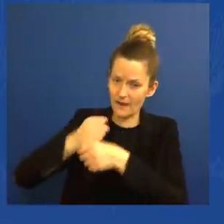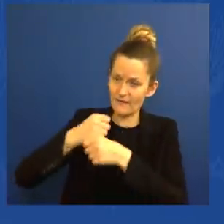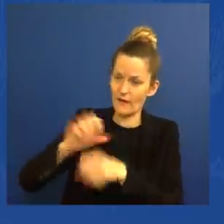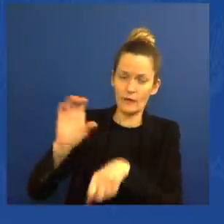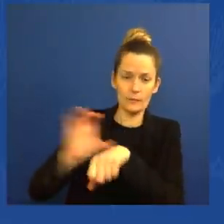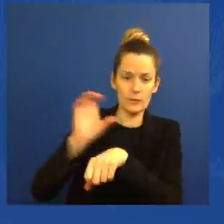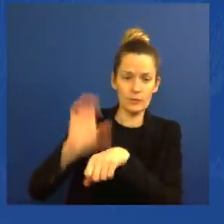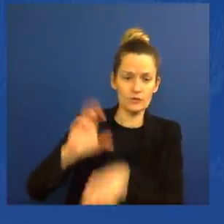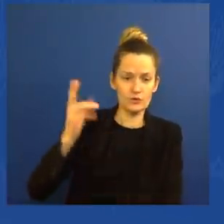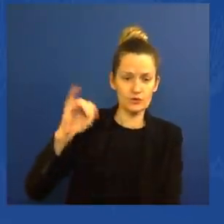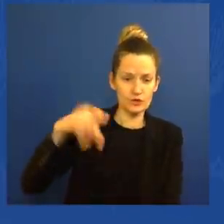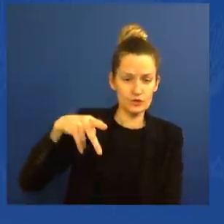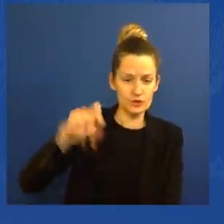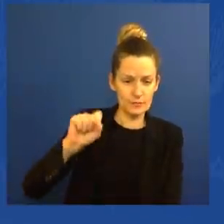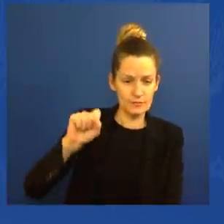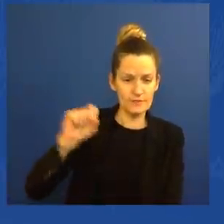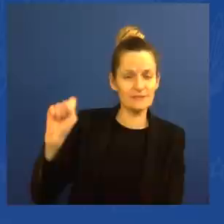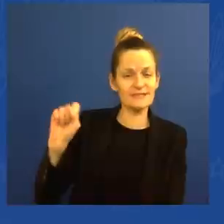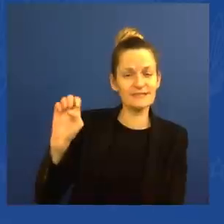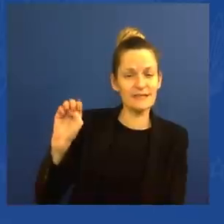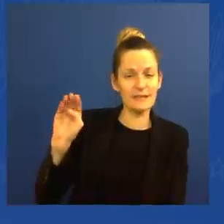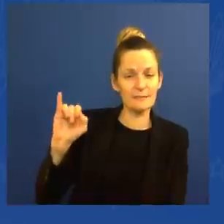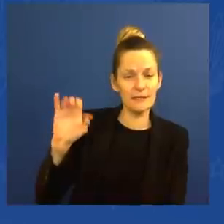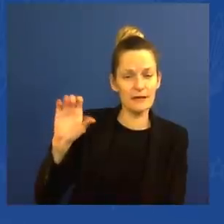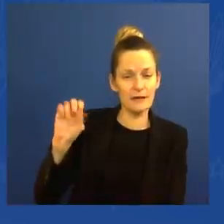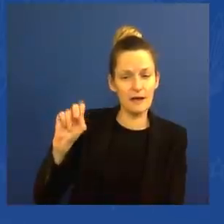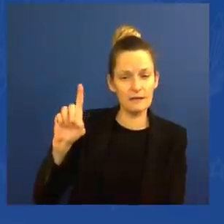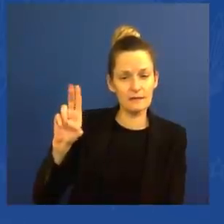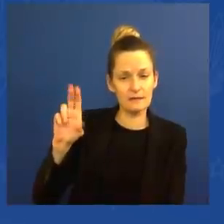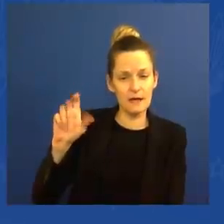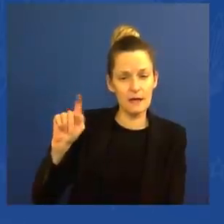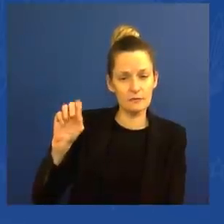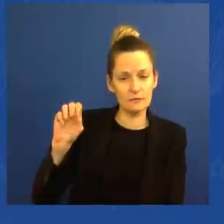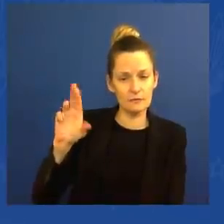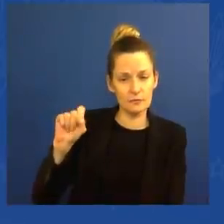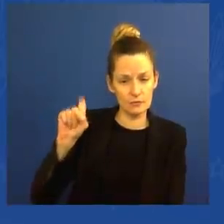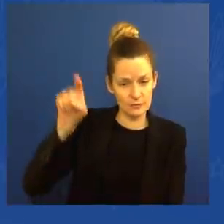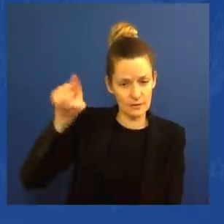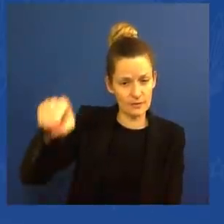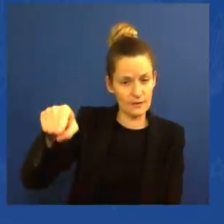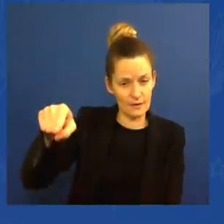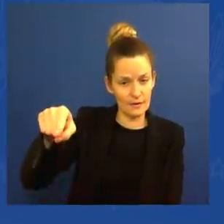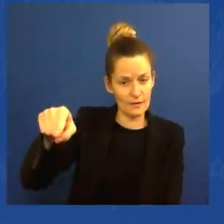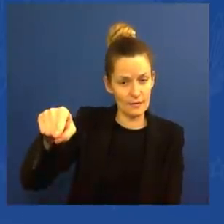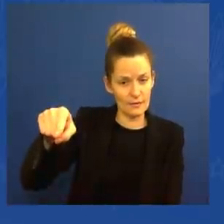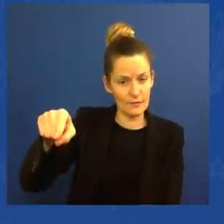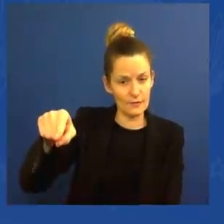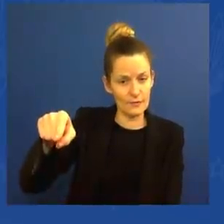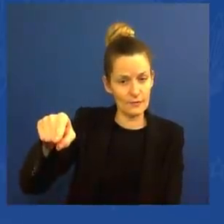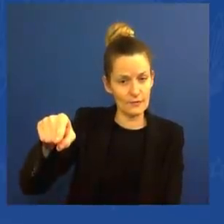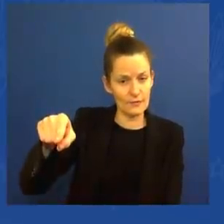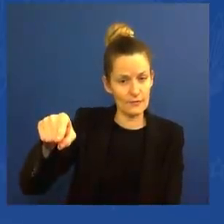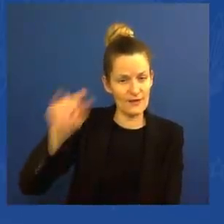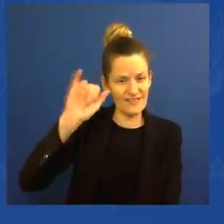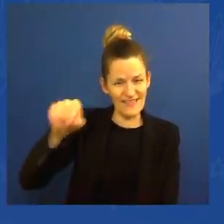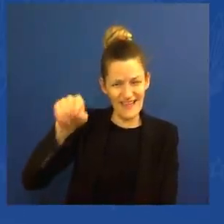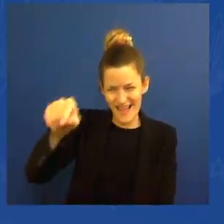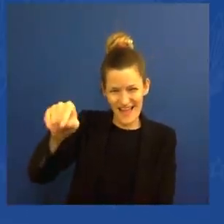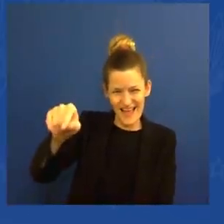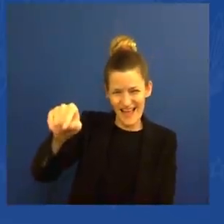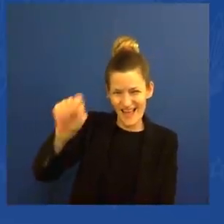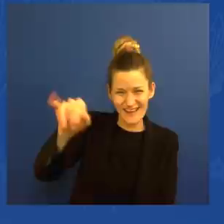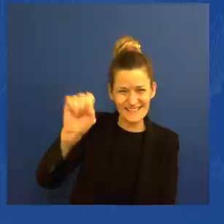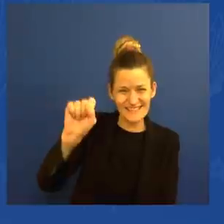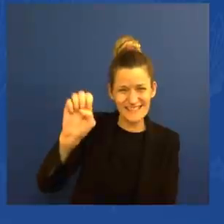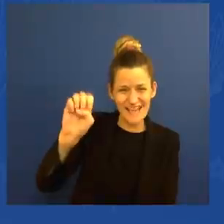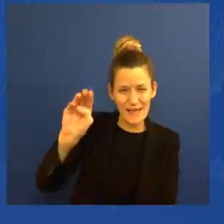Semiconductors. It will power the world in our everyday lives, smartphones, the internet, technology that doesn't even exist today. And